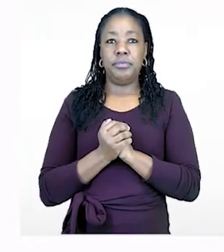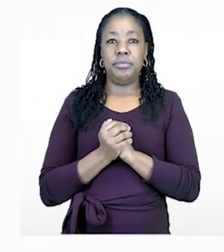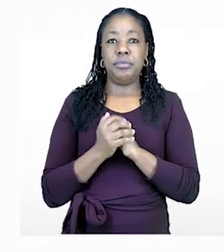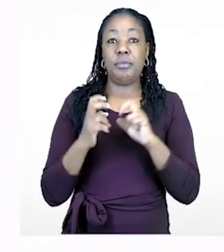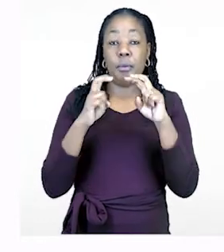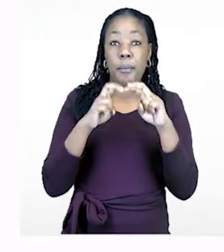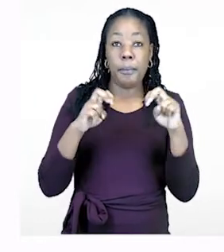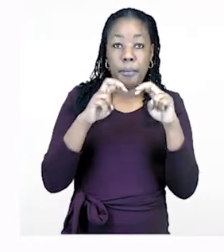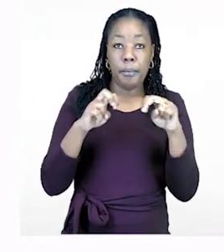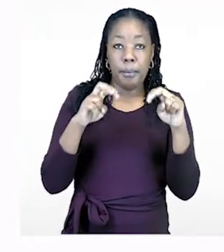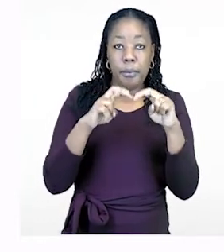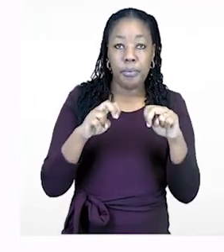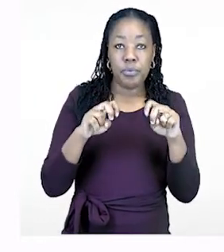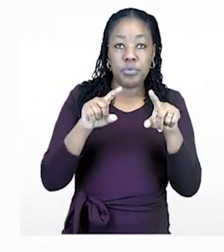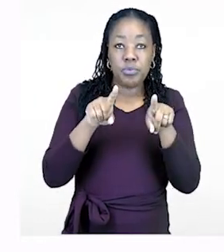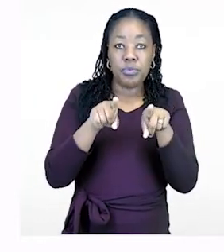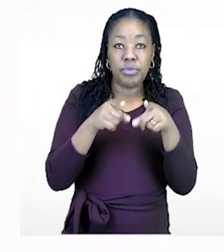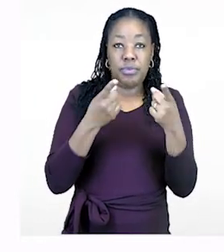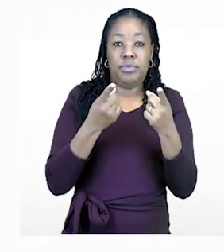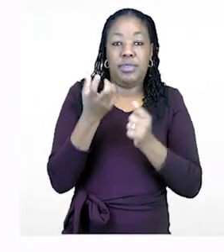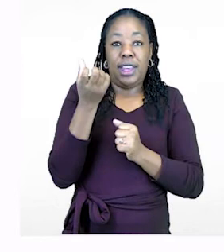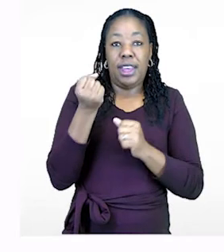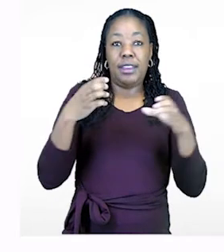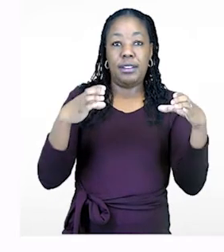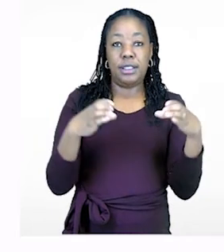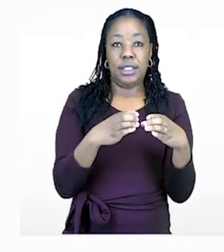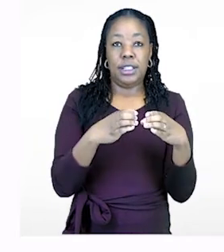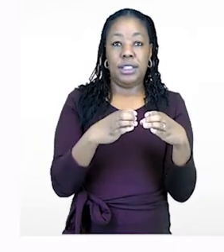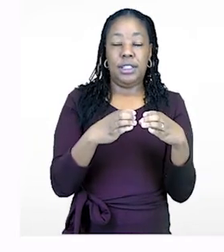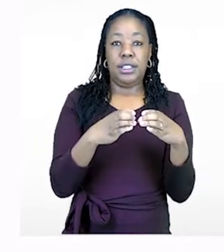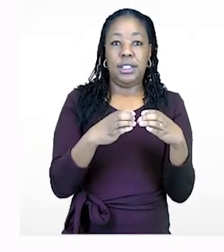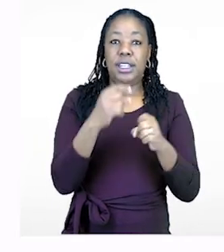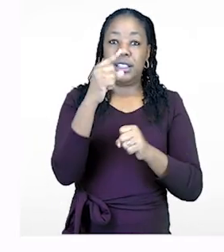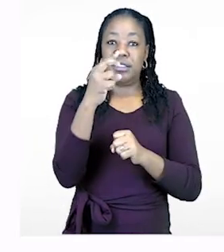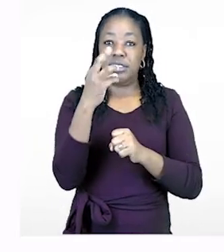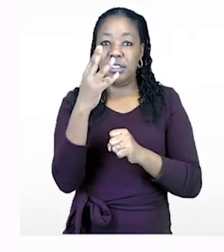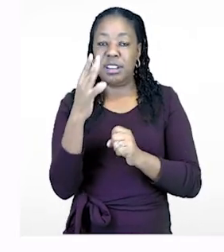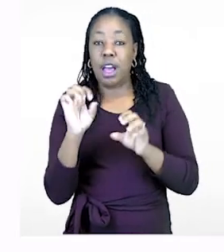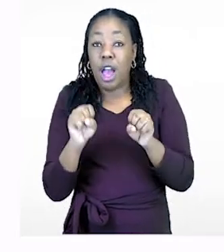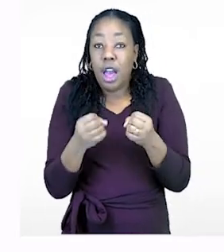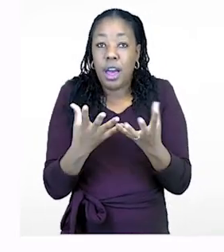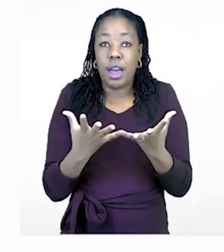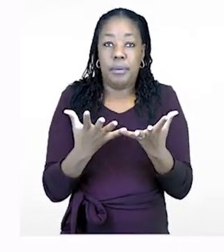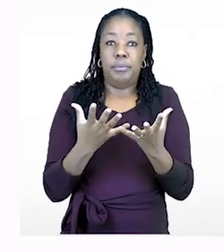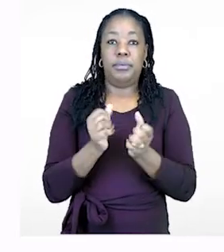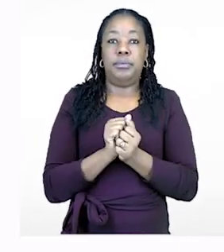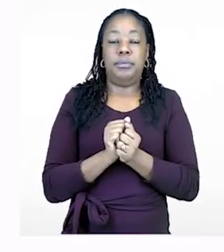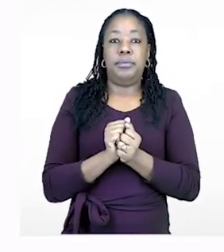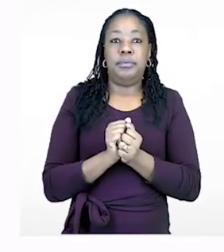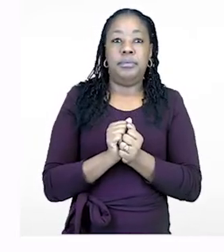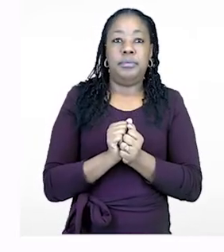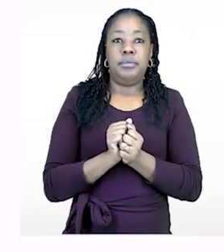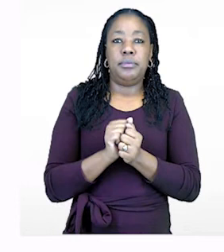find the things that are in the classroom and then count each item that we find. Let's do the first